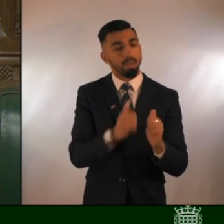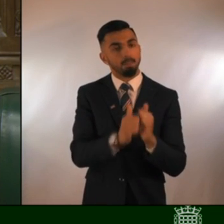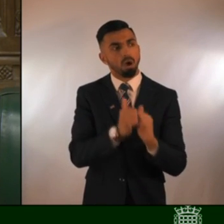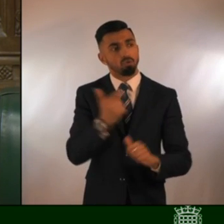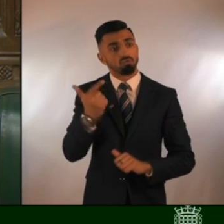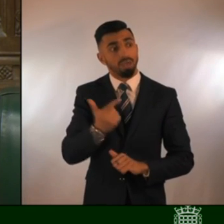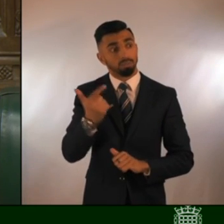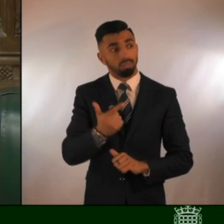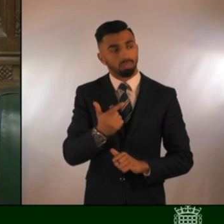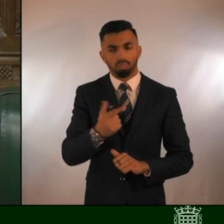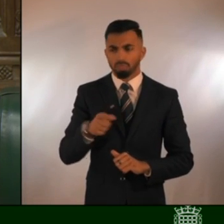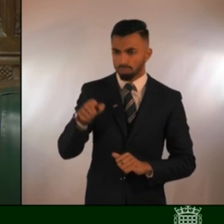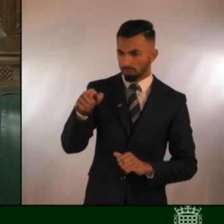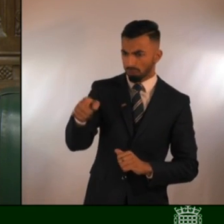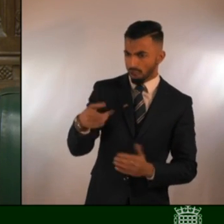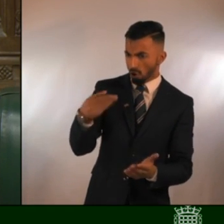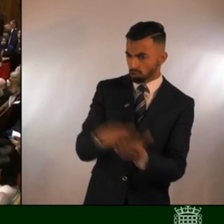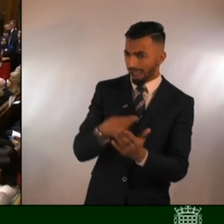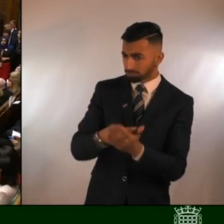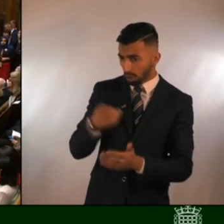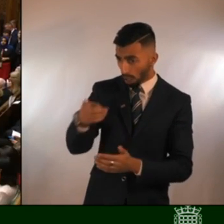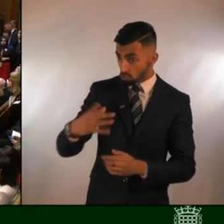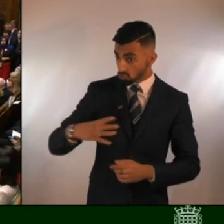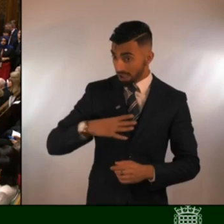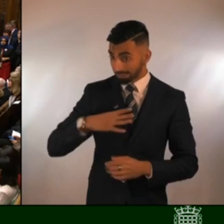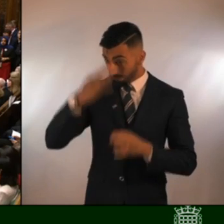call the Chancellor of the Exchequer to move the motion formally.